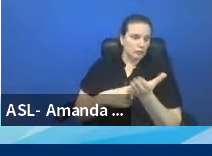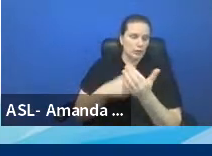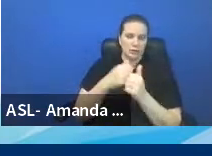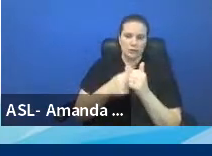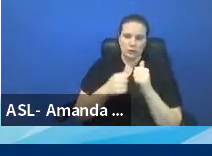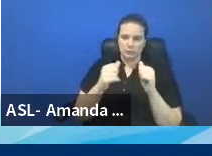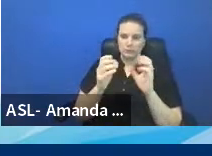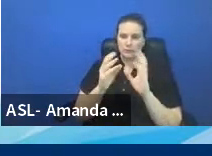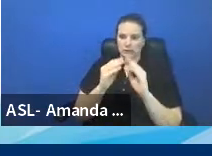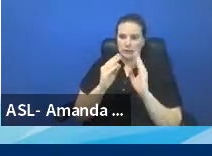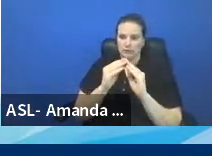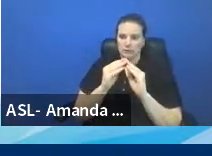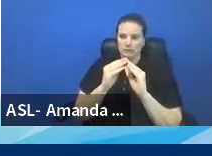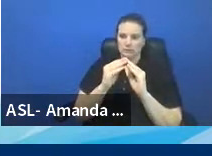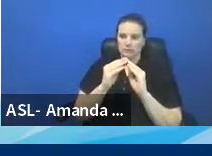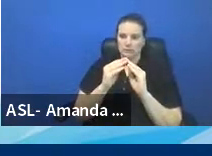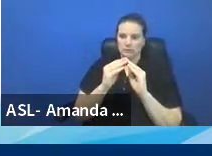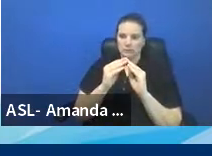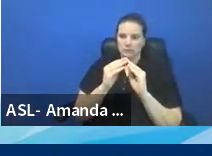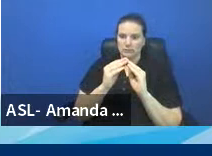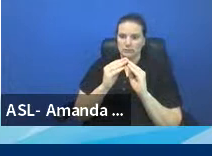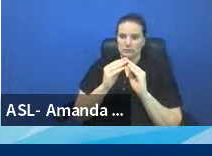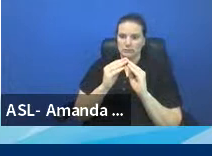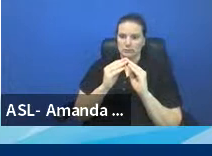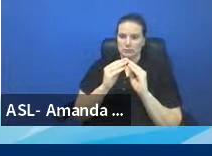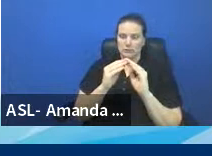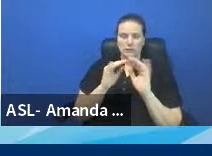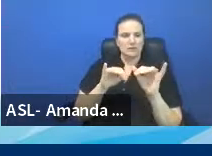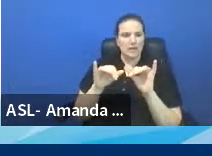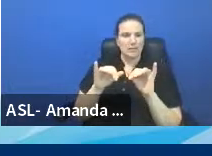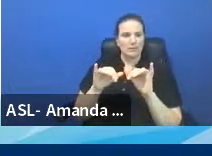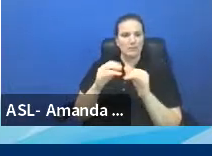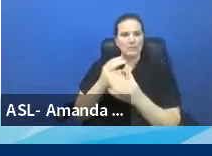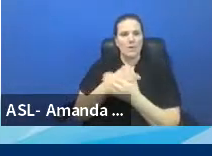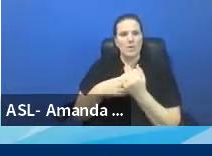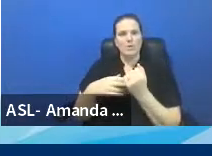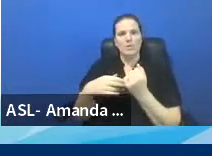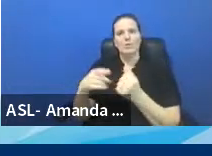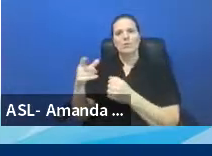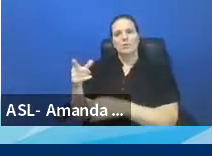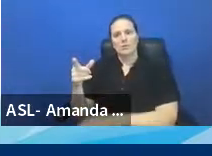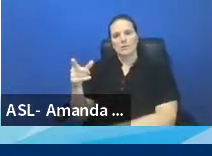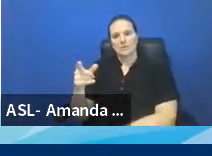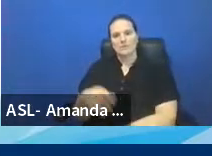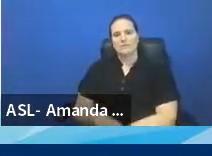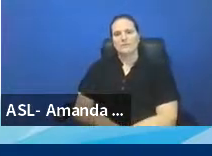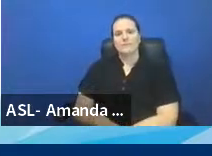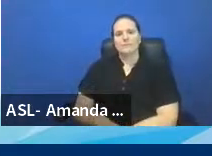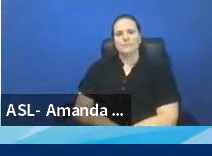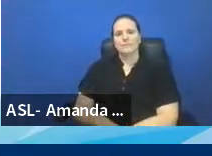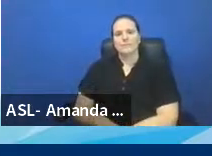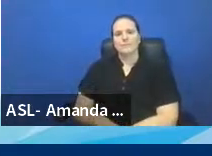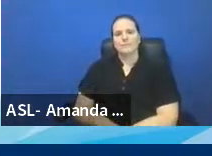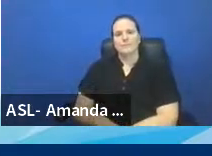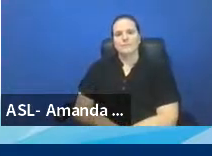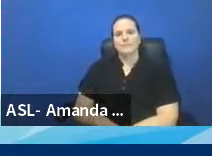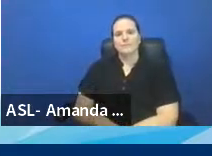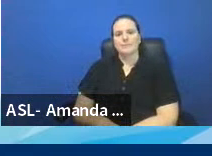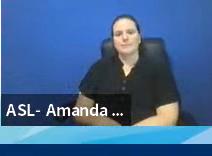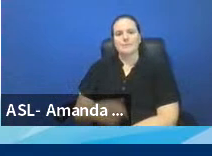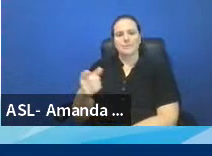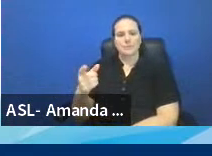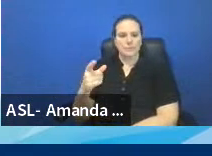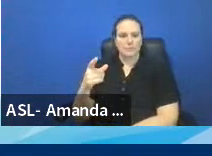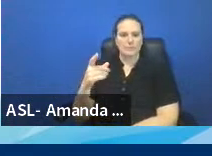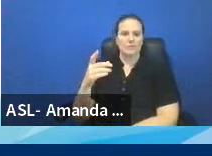meeting, similar as to how both co-chair Valenter and Washington serves as